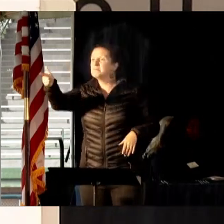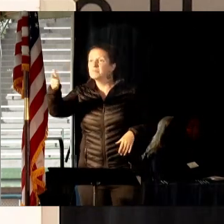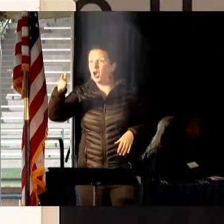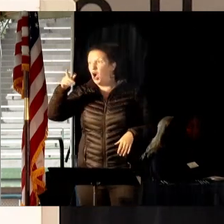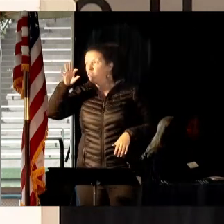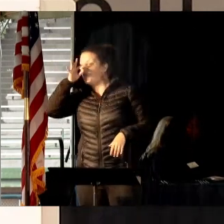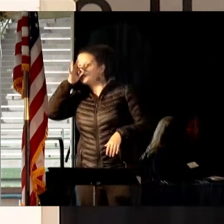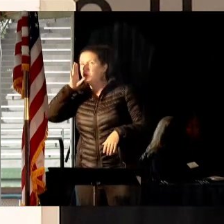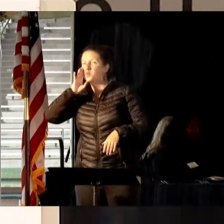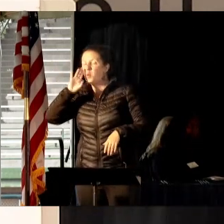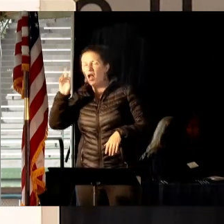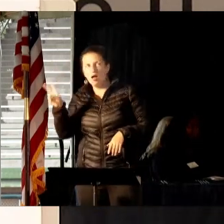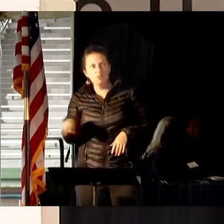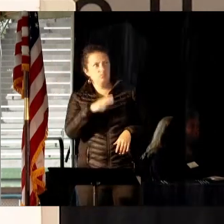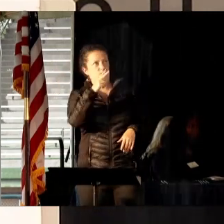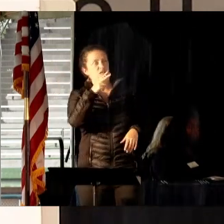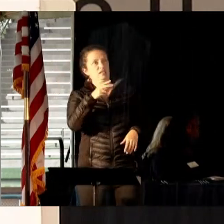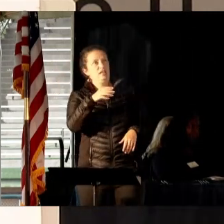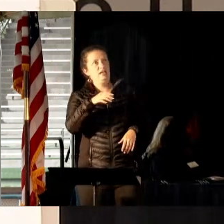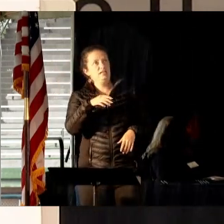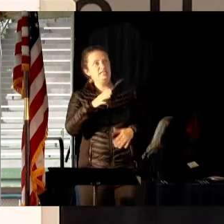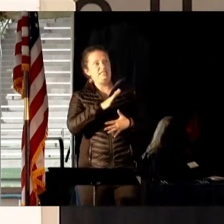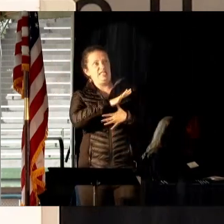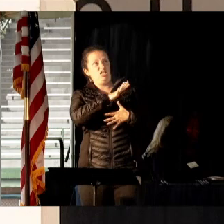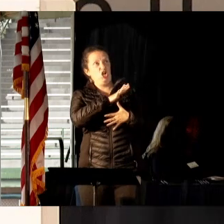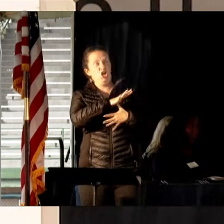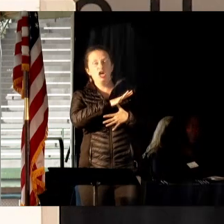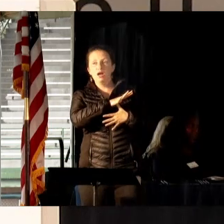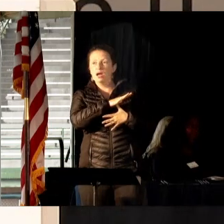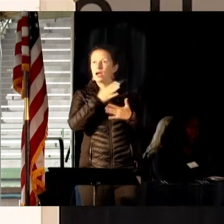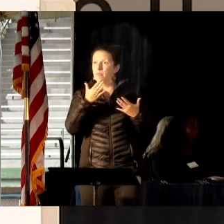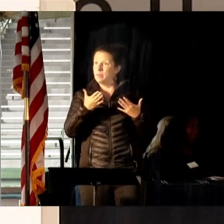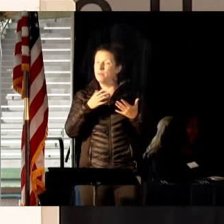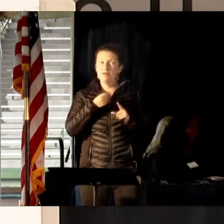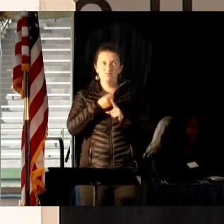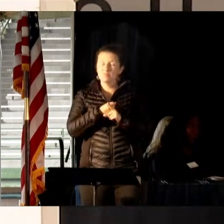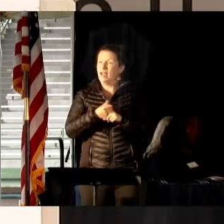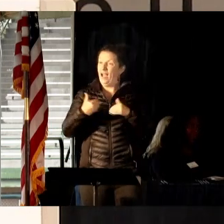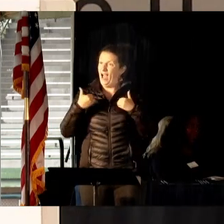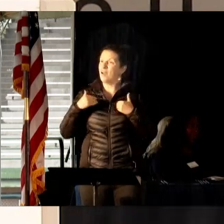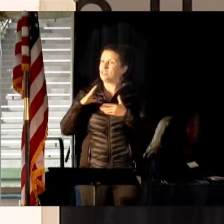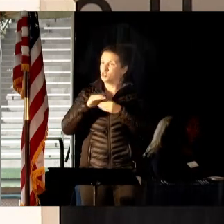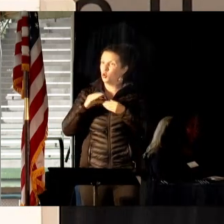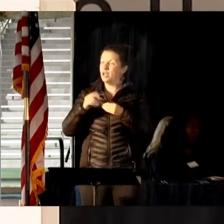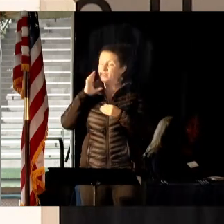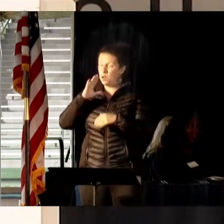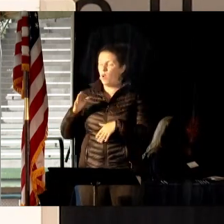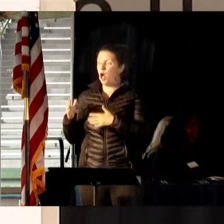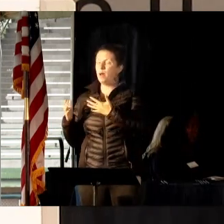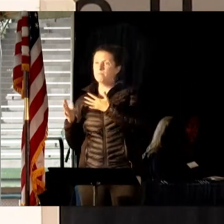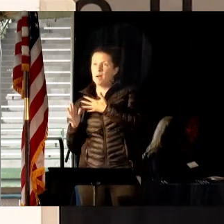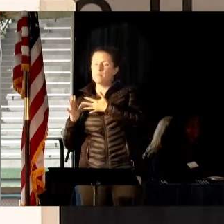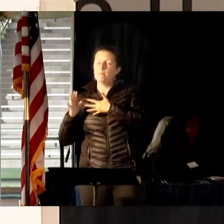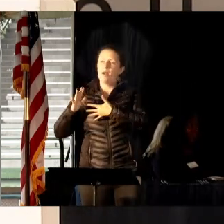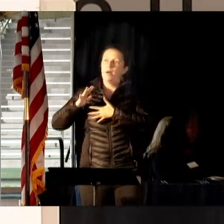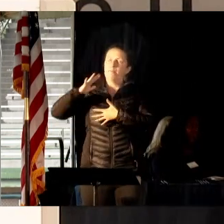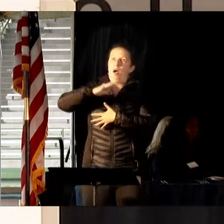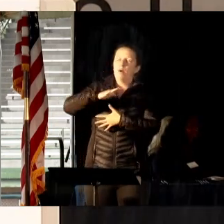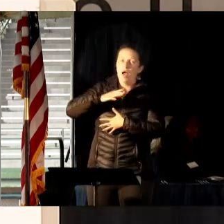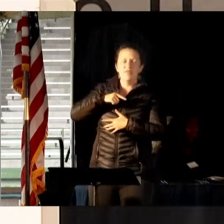senior will be telling that story at graduation in hopes that our legacy is segmented as something greater than